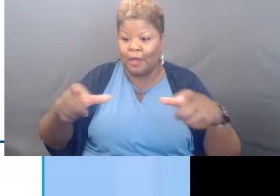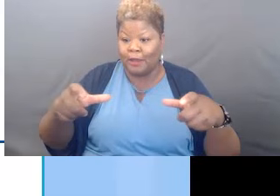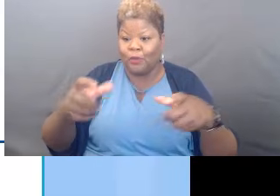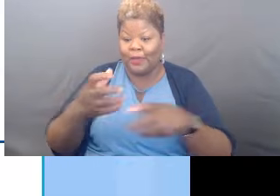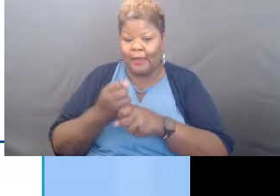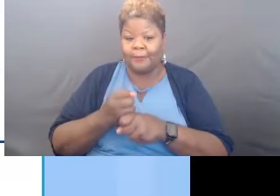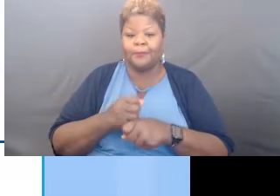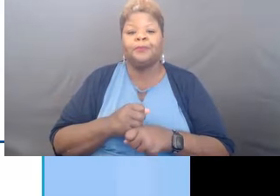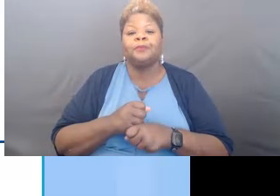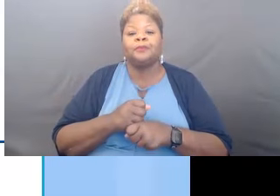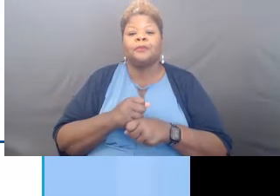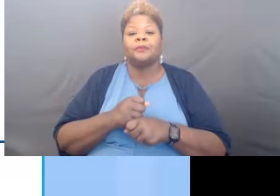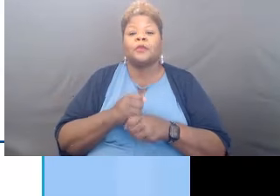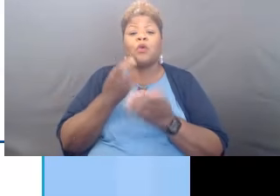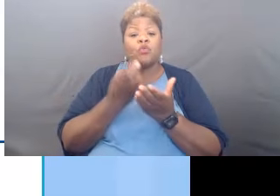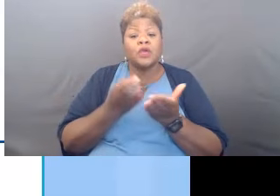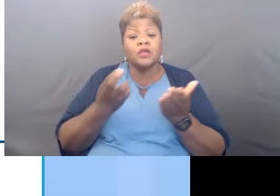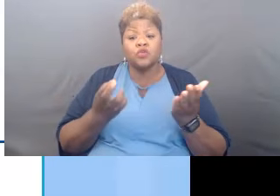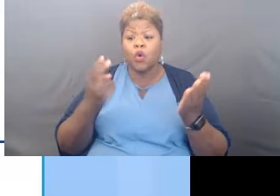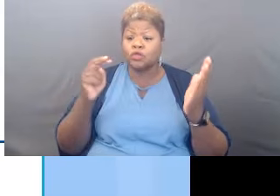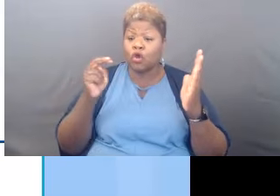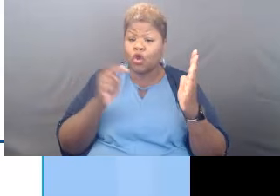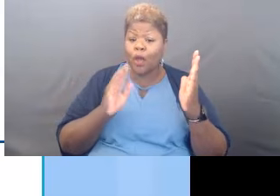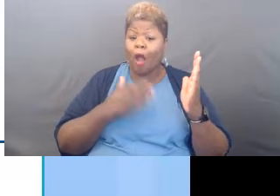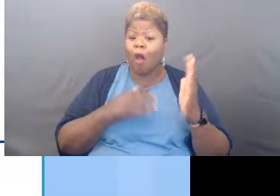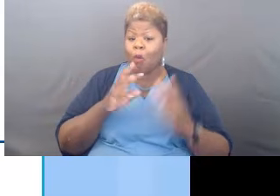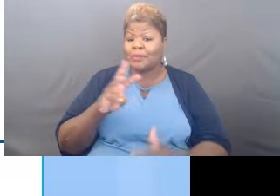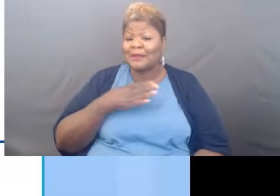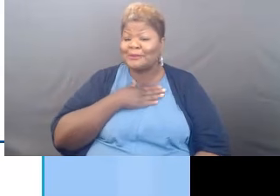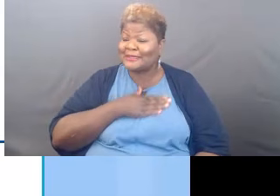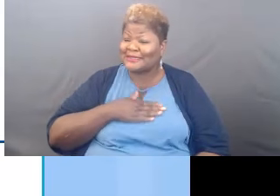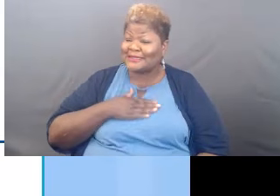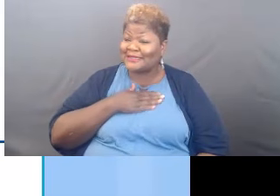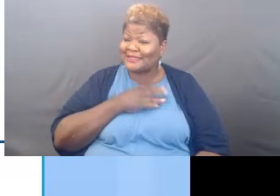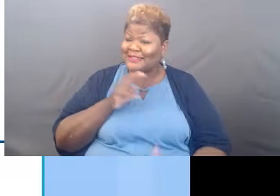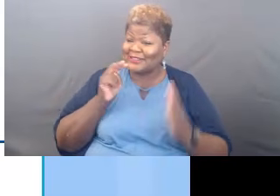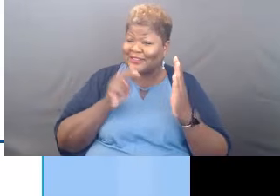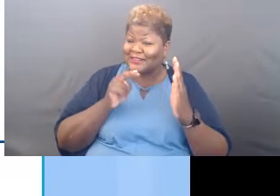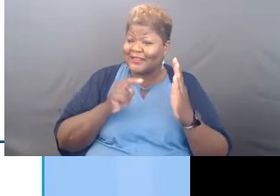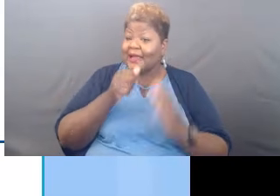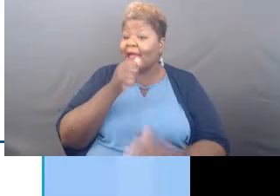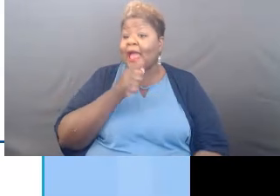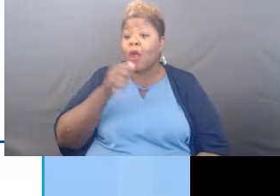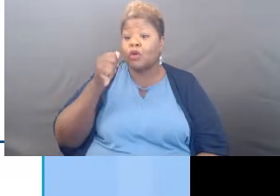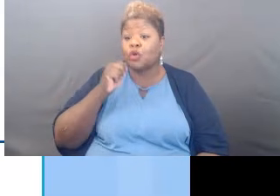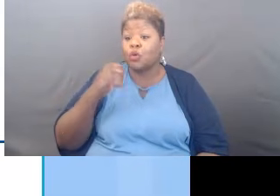So helpful resources, please visit our website, Arizona's website